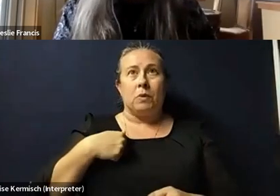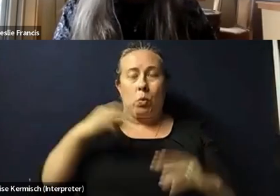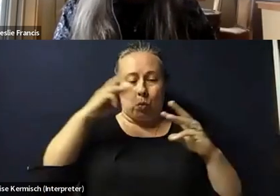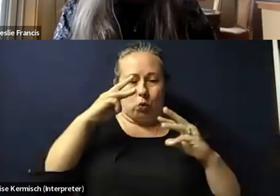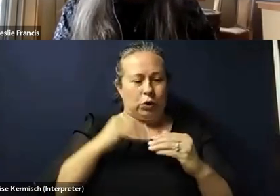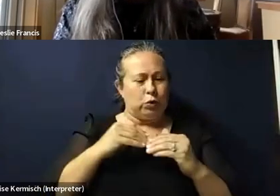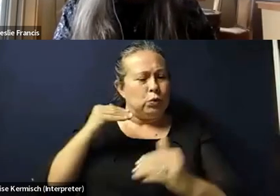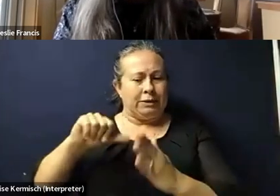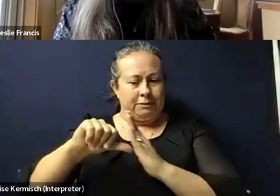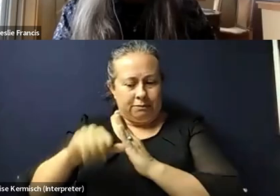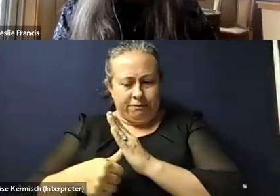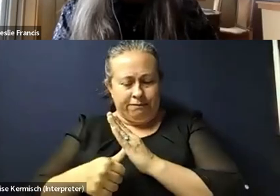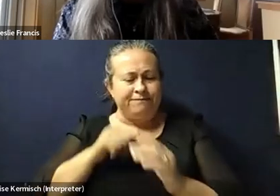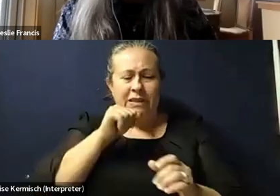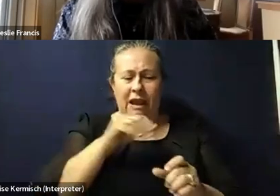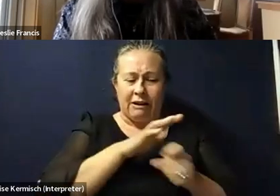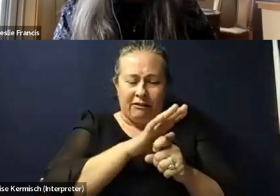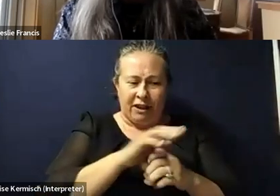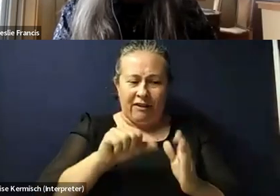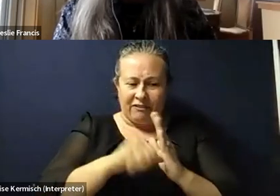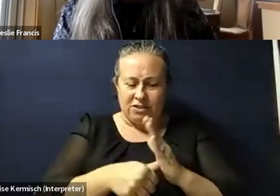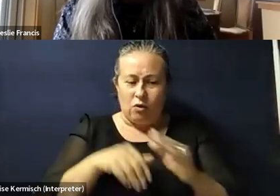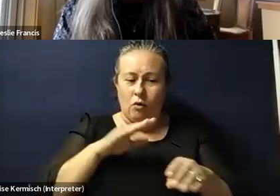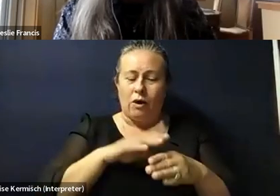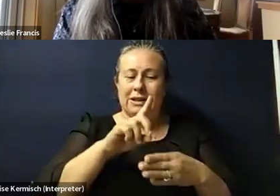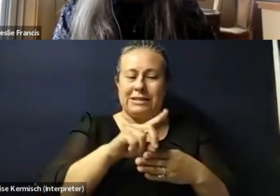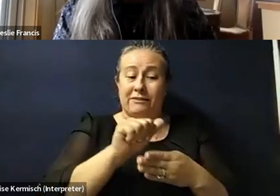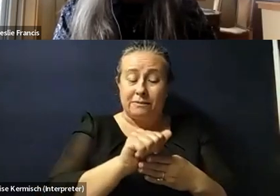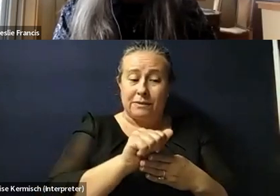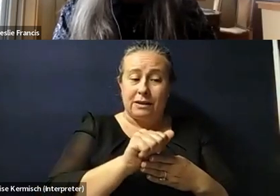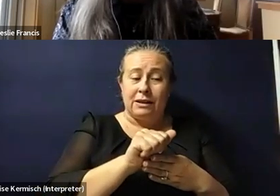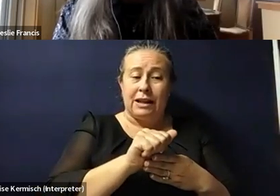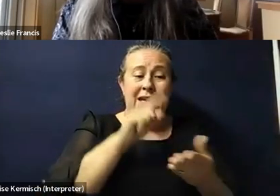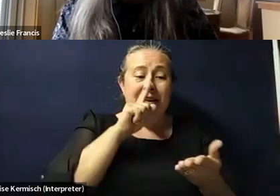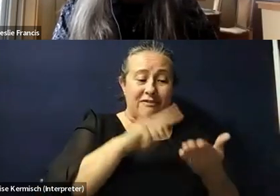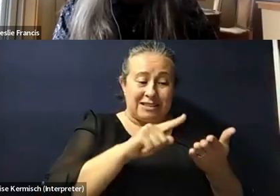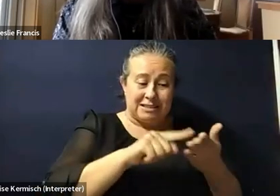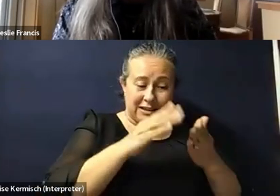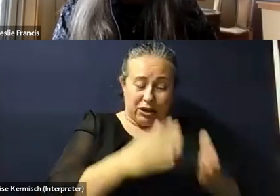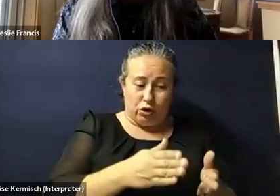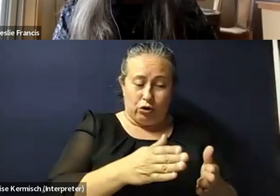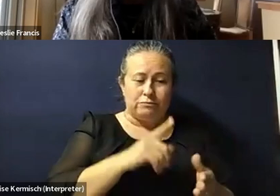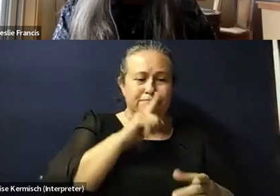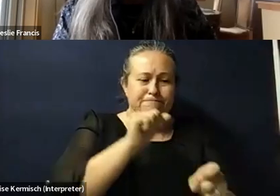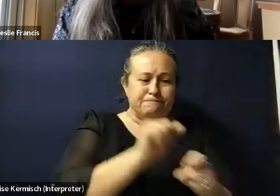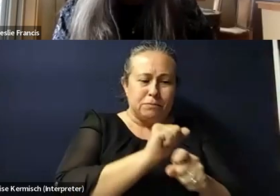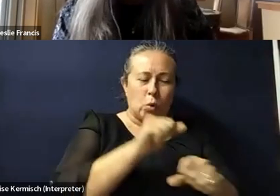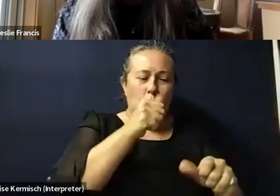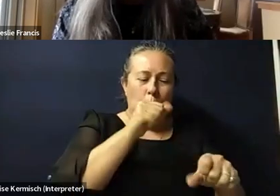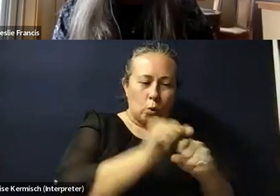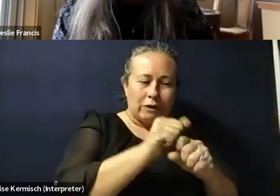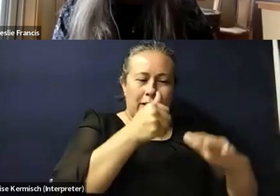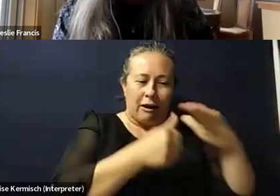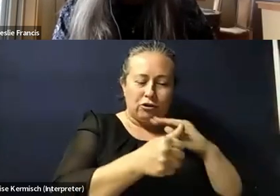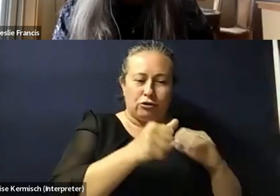of an emphasis or not enough of an emphasis on disabled investigators really working in the science, and